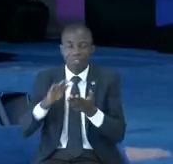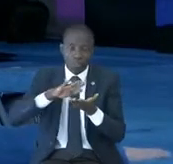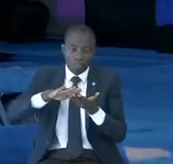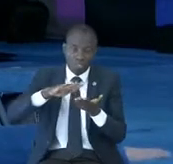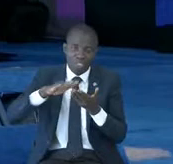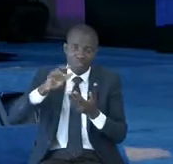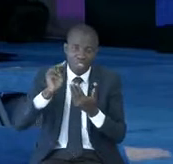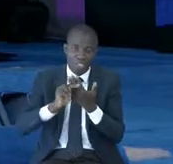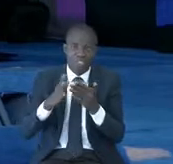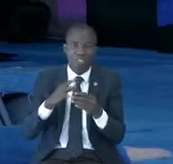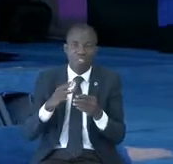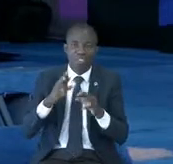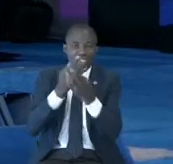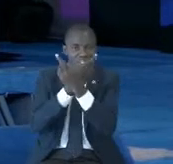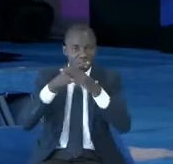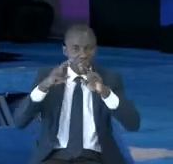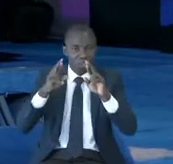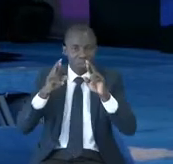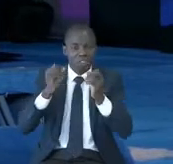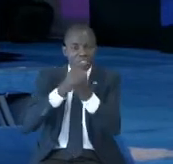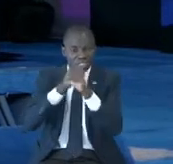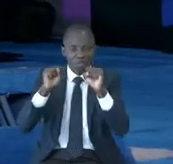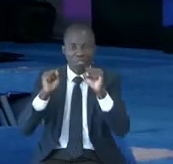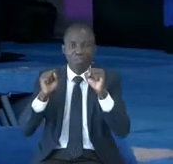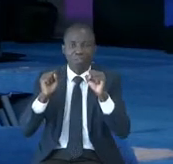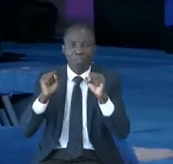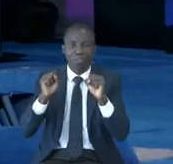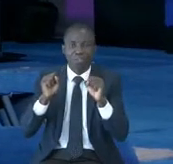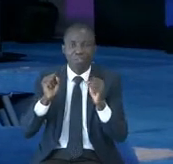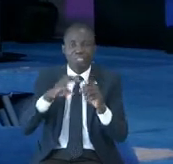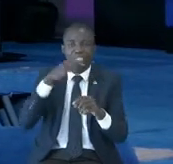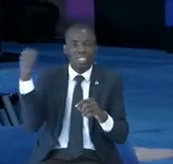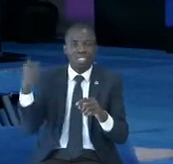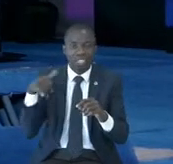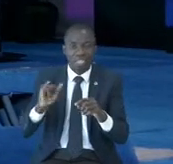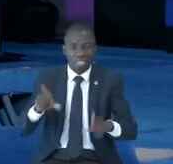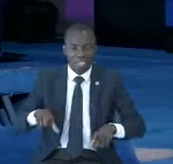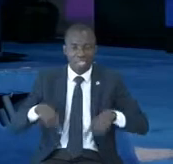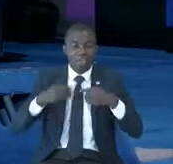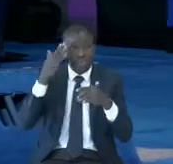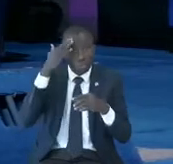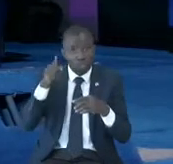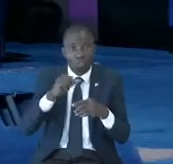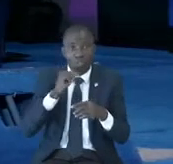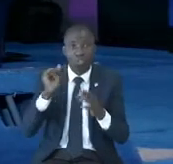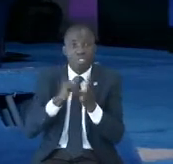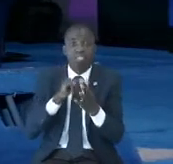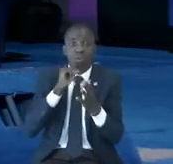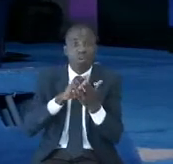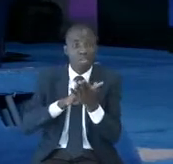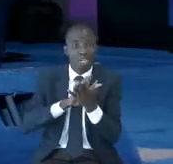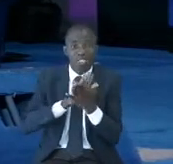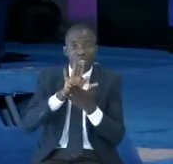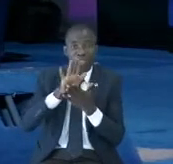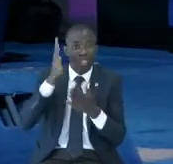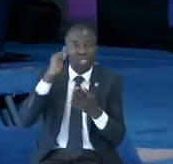forgiveness, redemption, salvation, eternal life. Know ye not that the righteous shall not